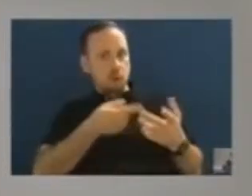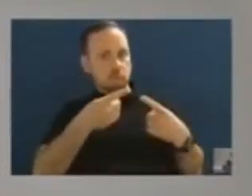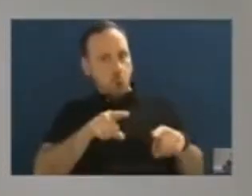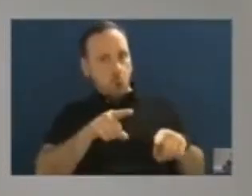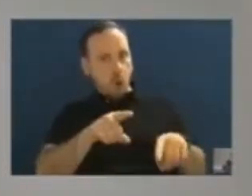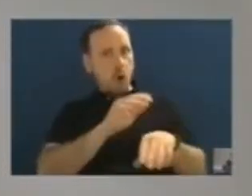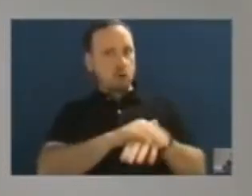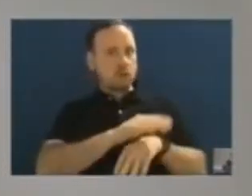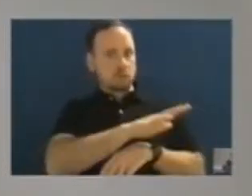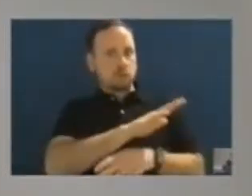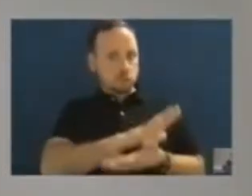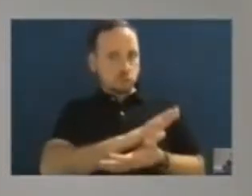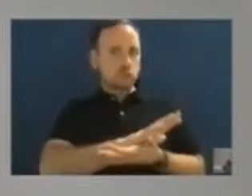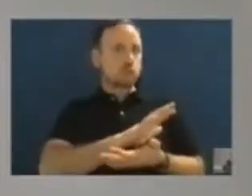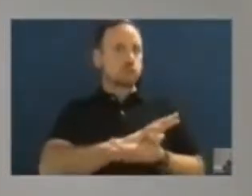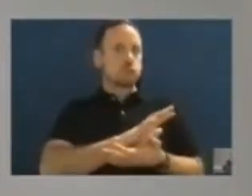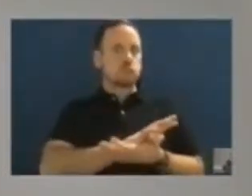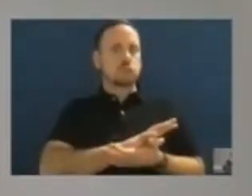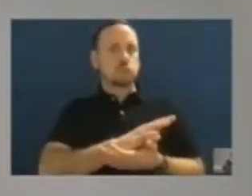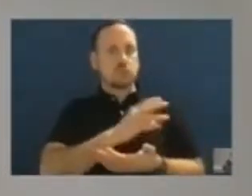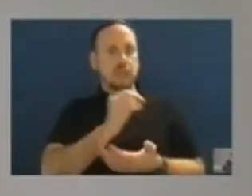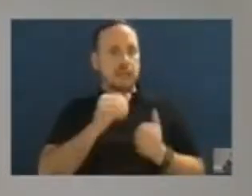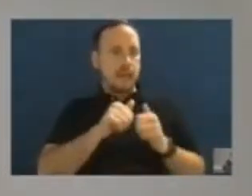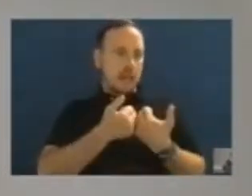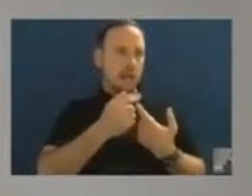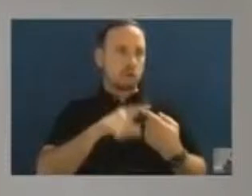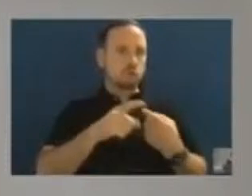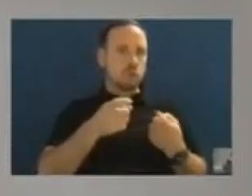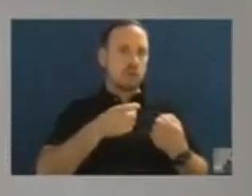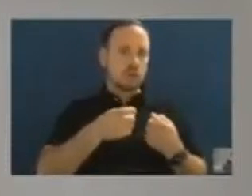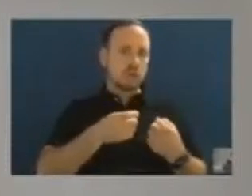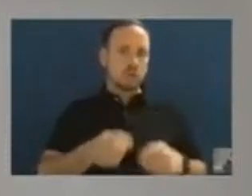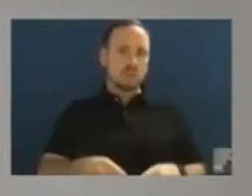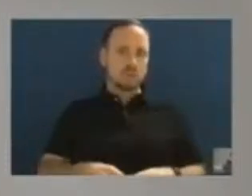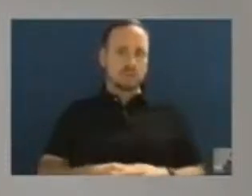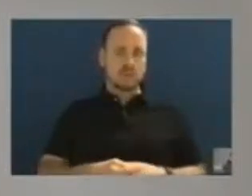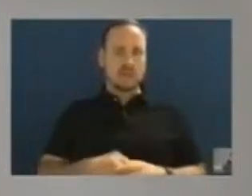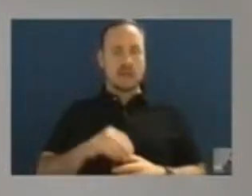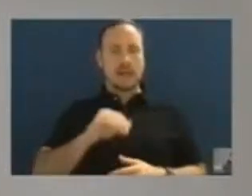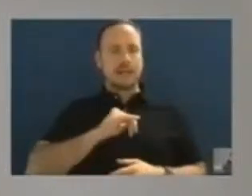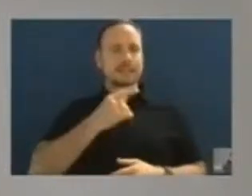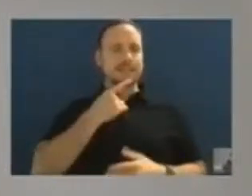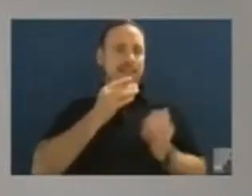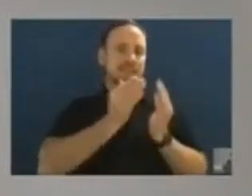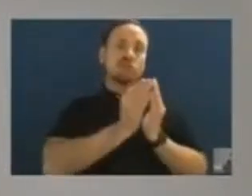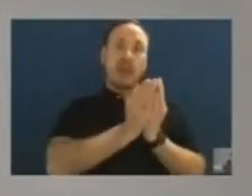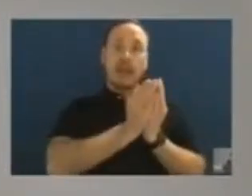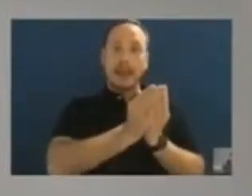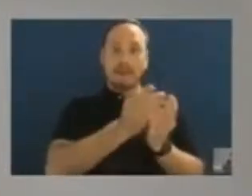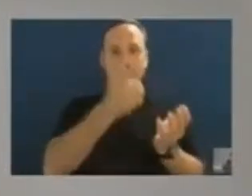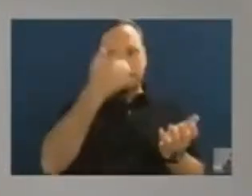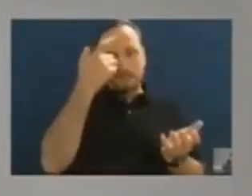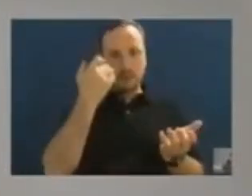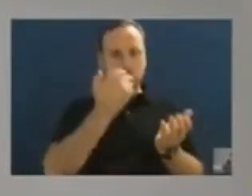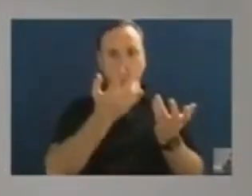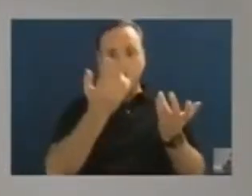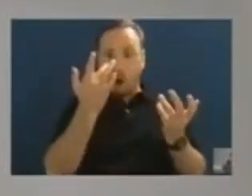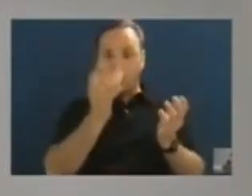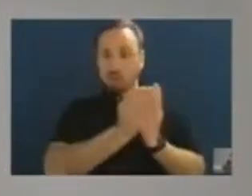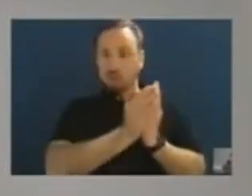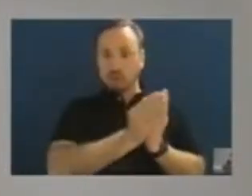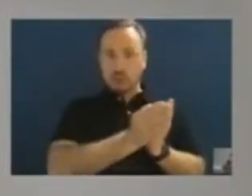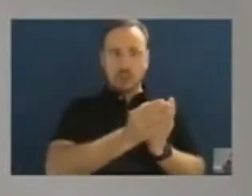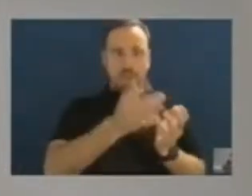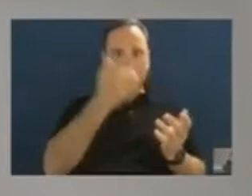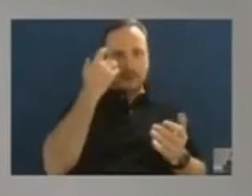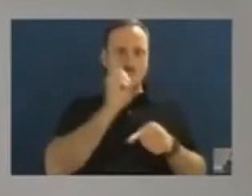is available to take those shifts. And I say shifts because it's likely that employees will rotate in terms of providing that coverage